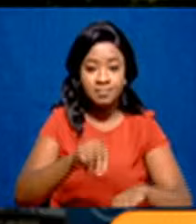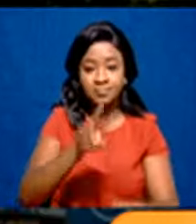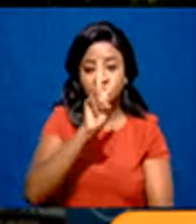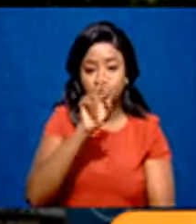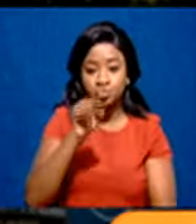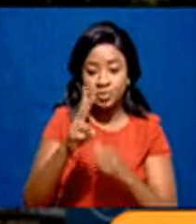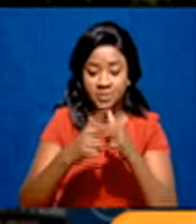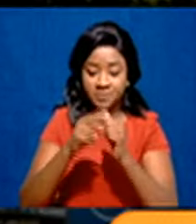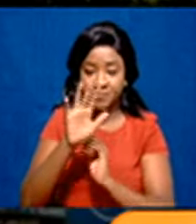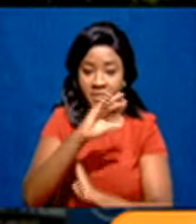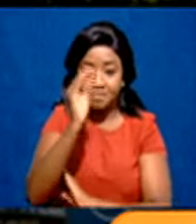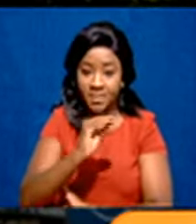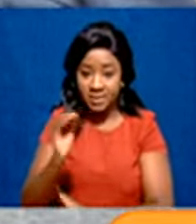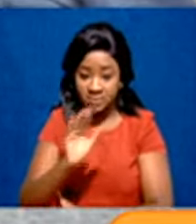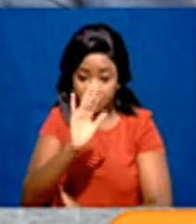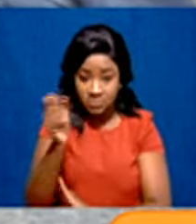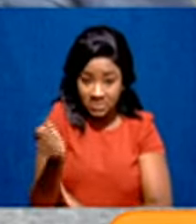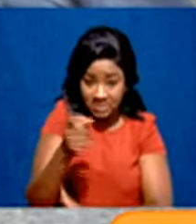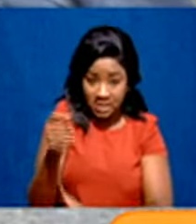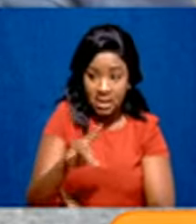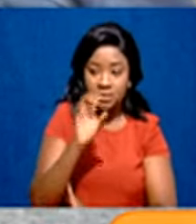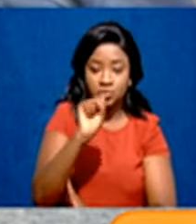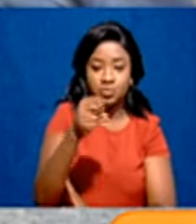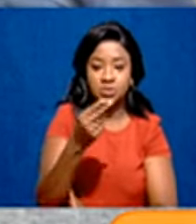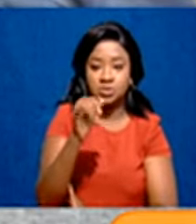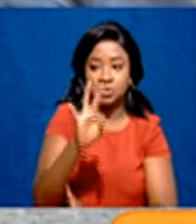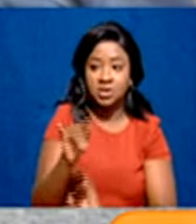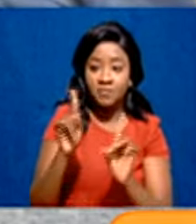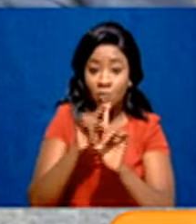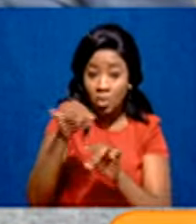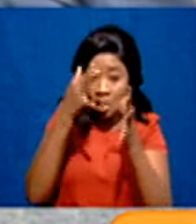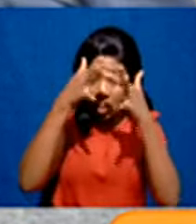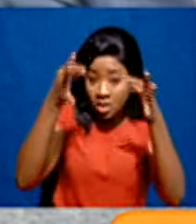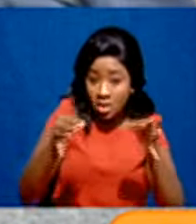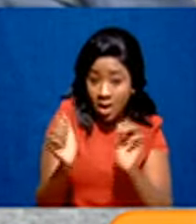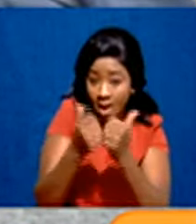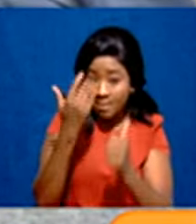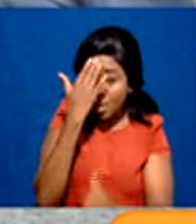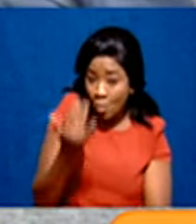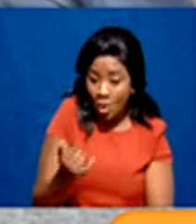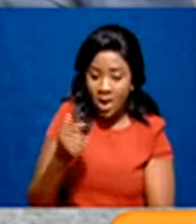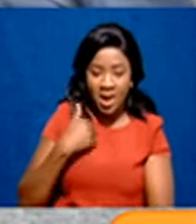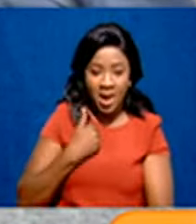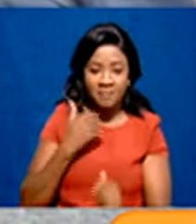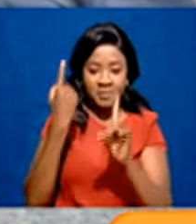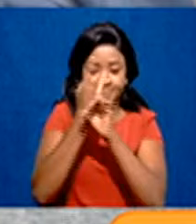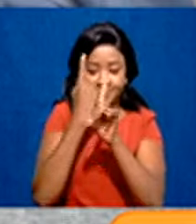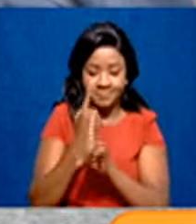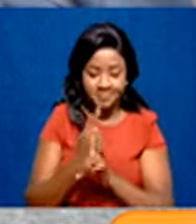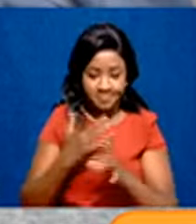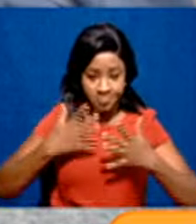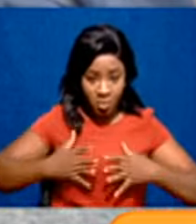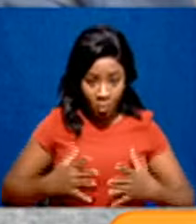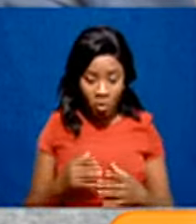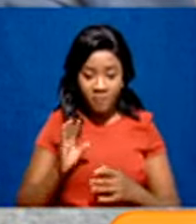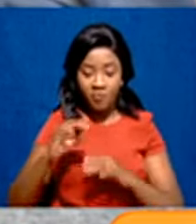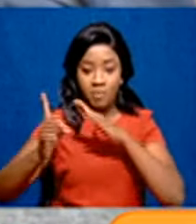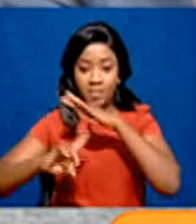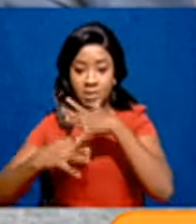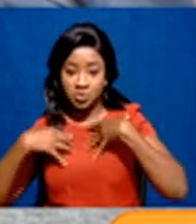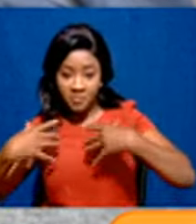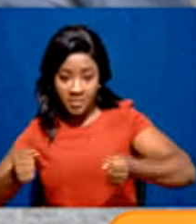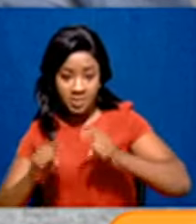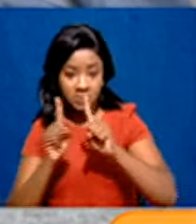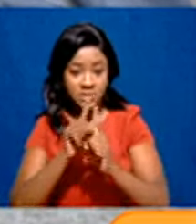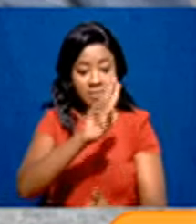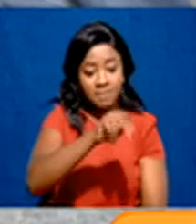salary to the SHIF. According to the Ministry of Health, the decision was arrived at after actuaries from both the Ministry of Health and NHIF did